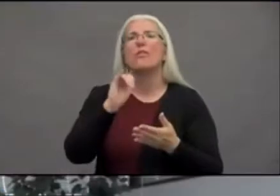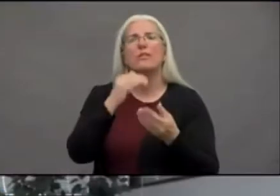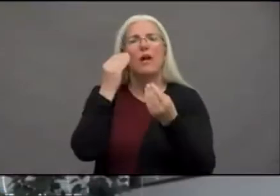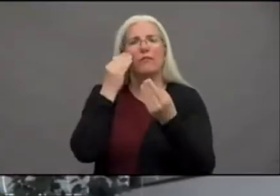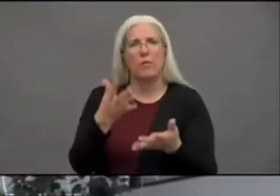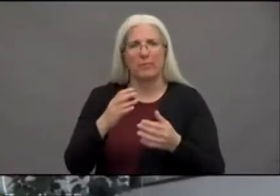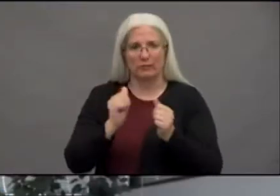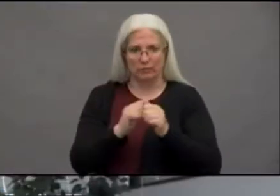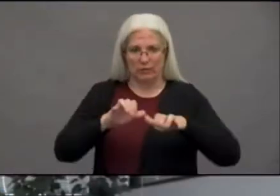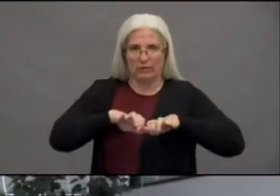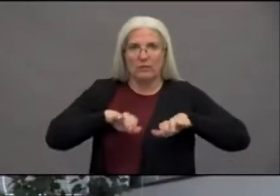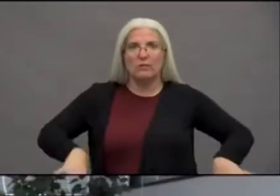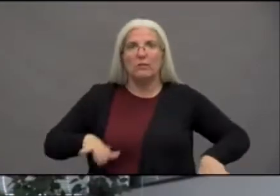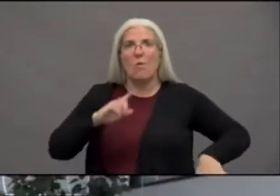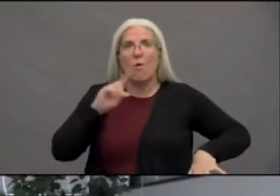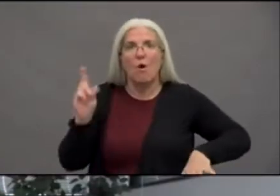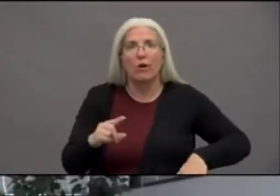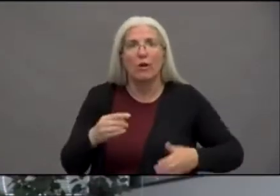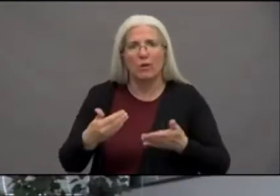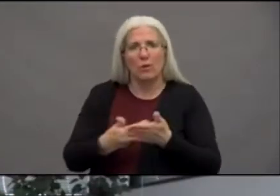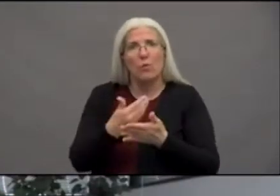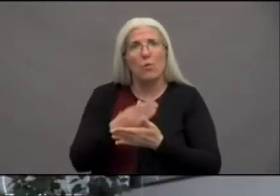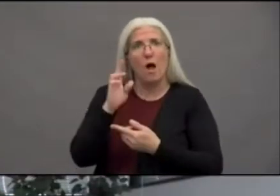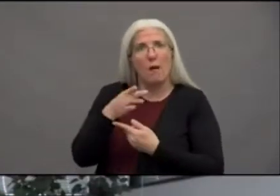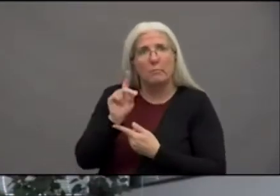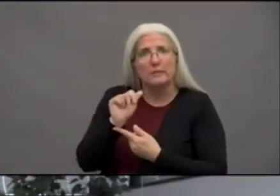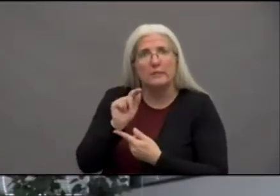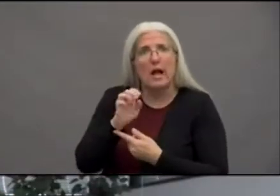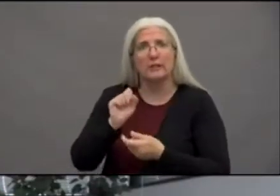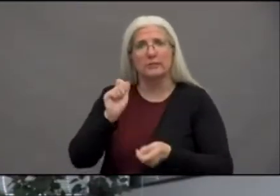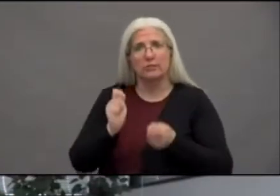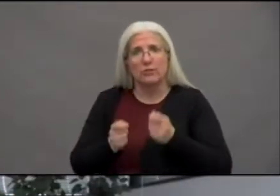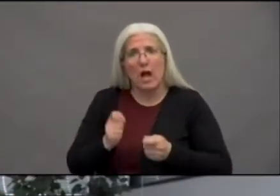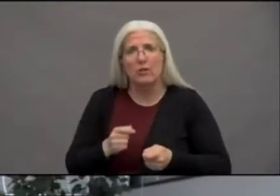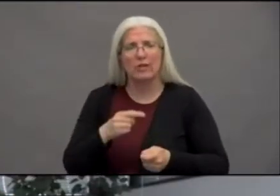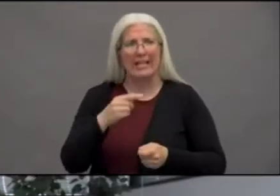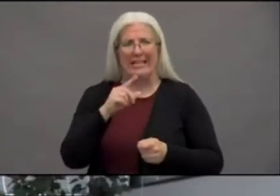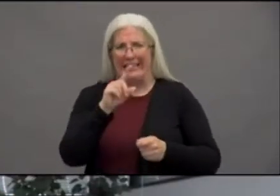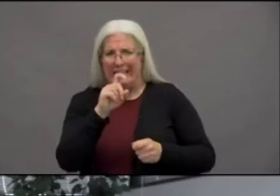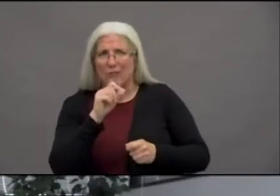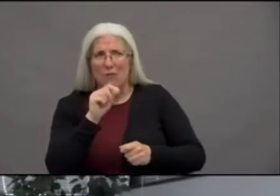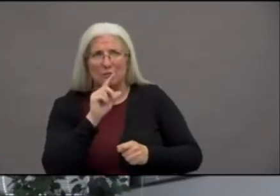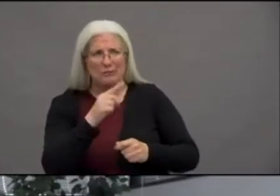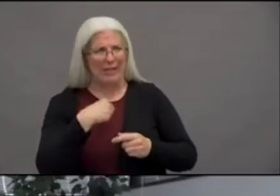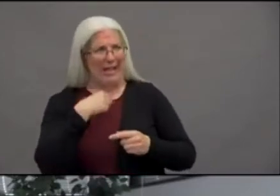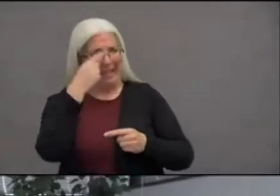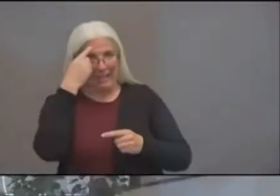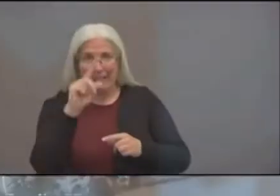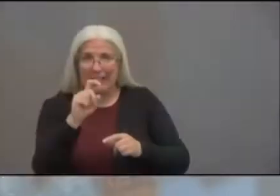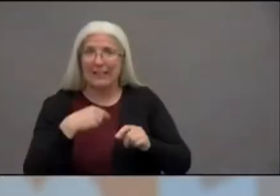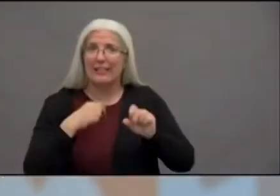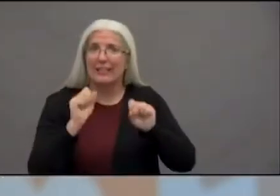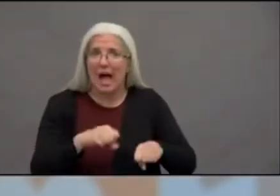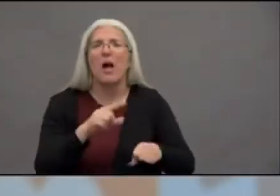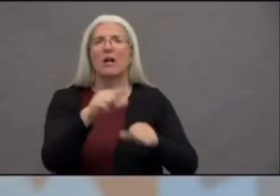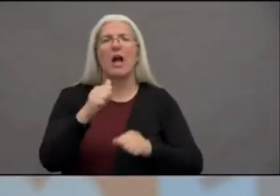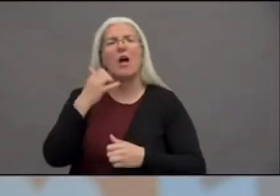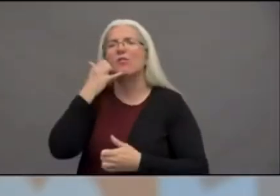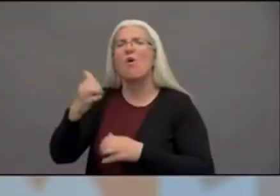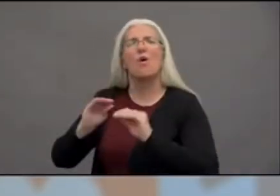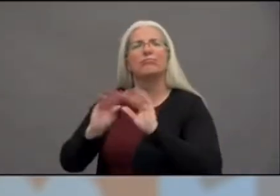order, also with any questions you have around clarity, clarification of certain portions of the order. Our call center